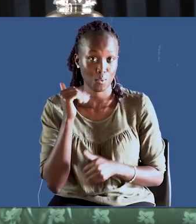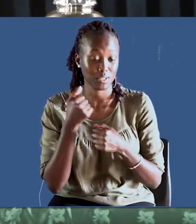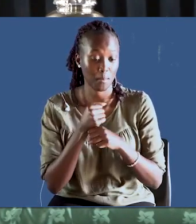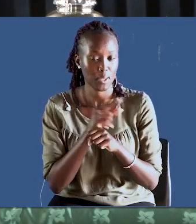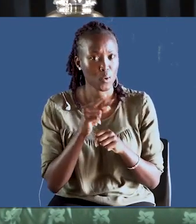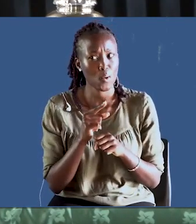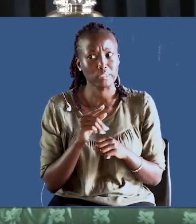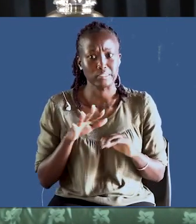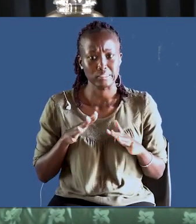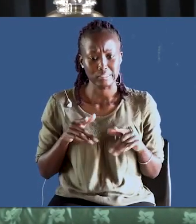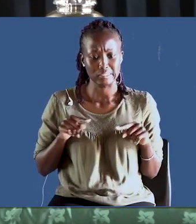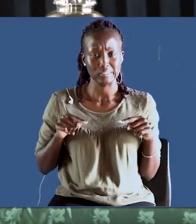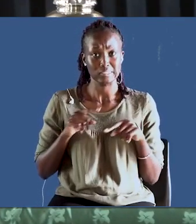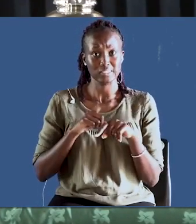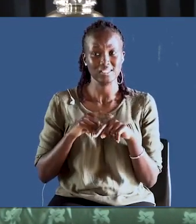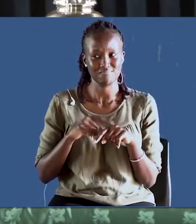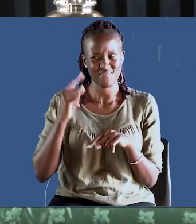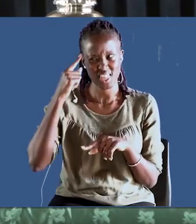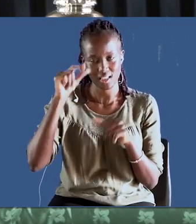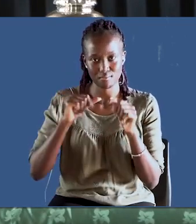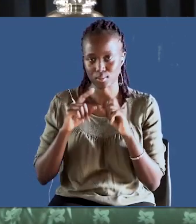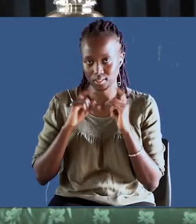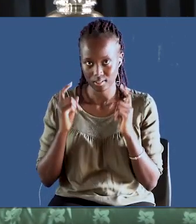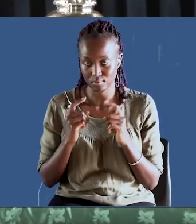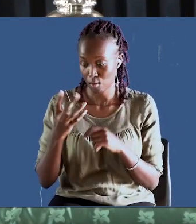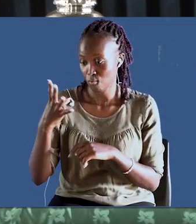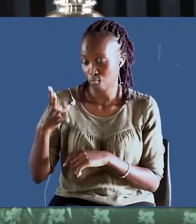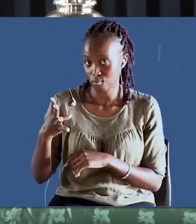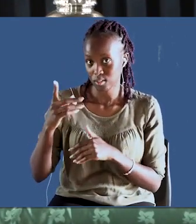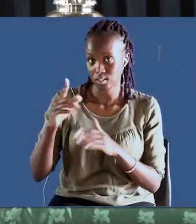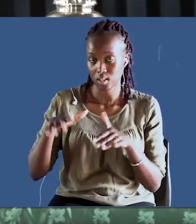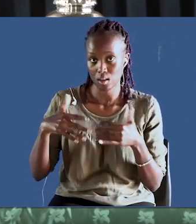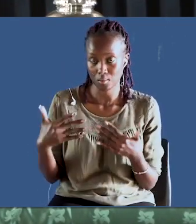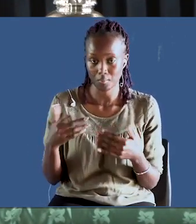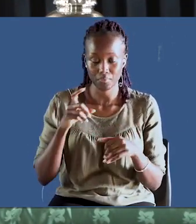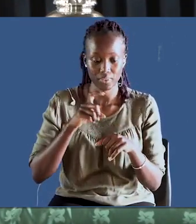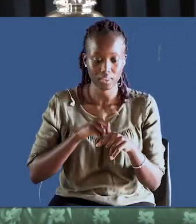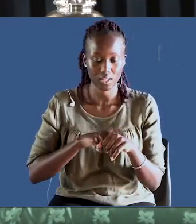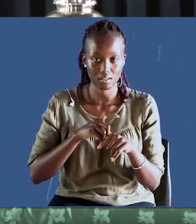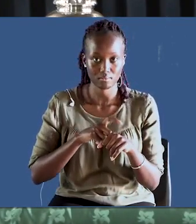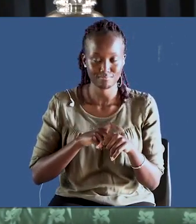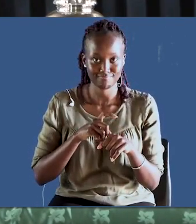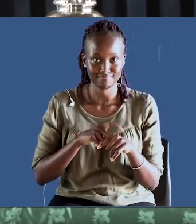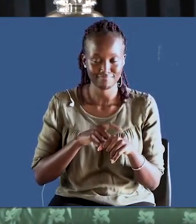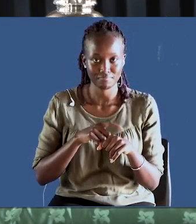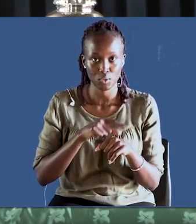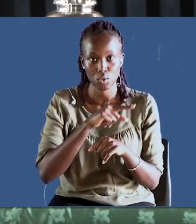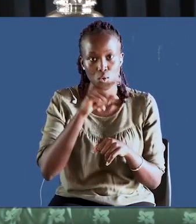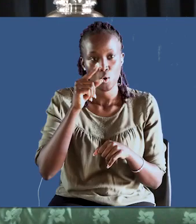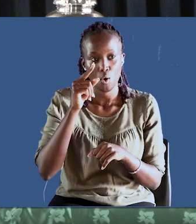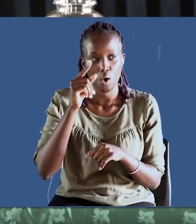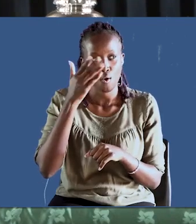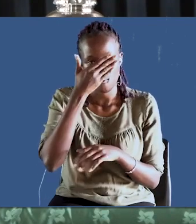sin. The fourth way in which we lose the vision of God is by losing the vision of what it